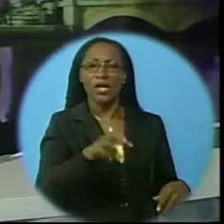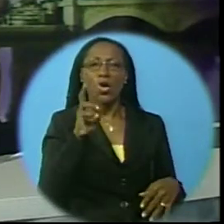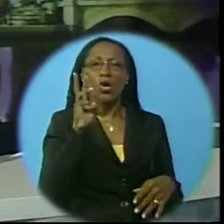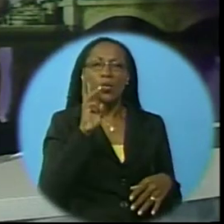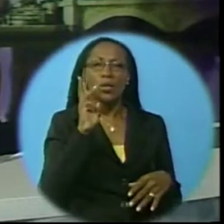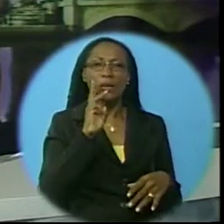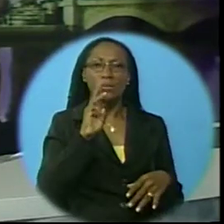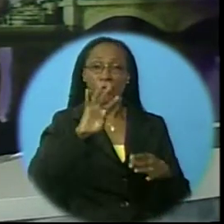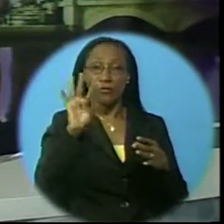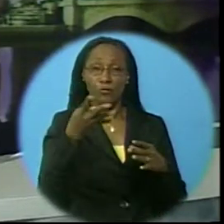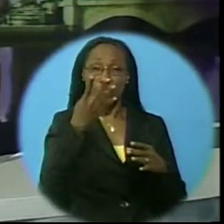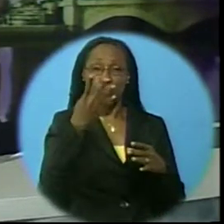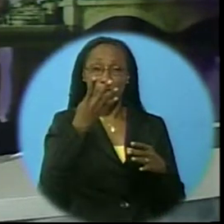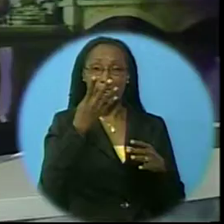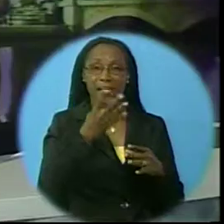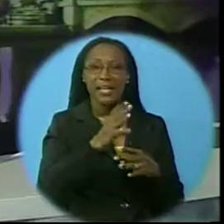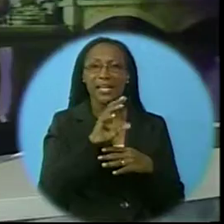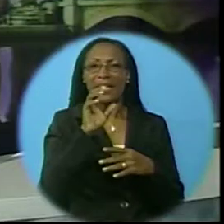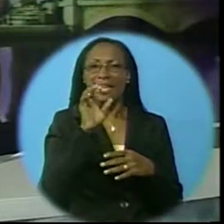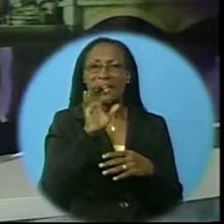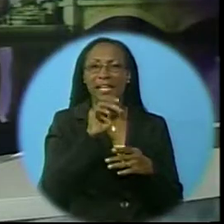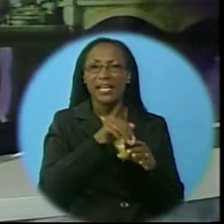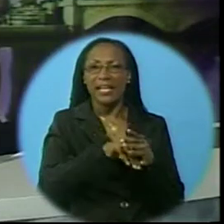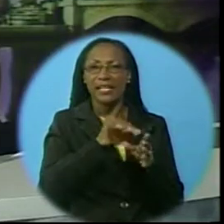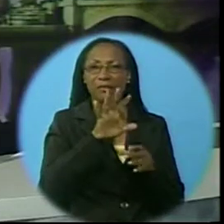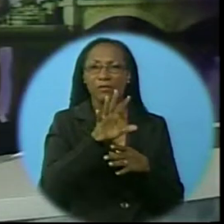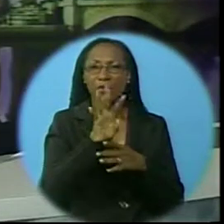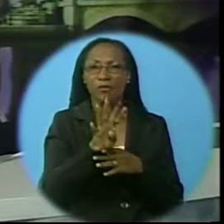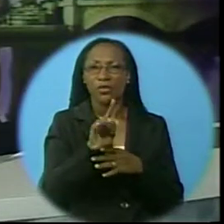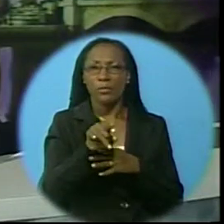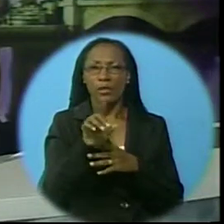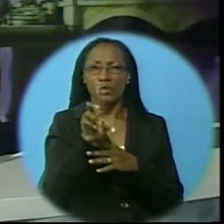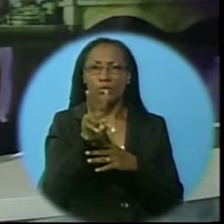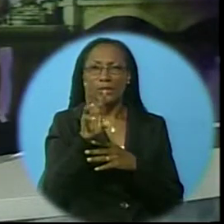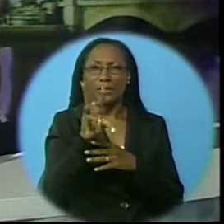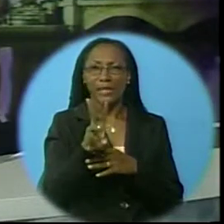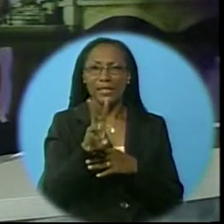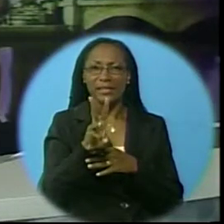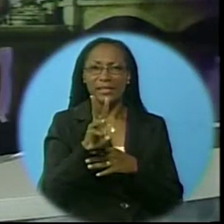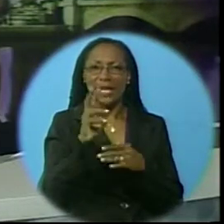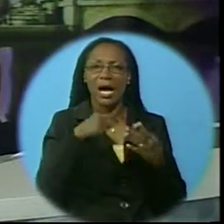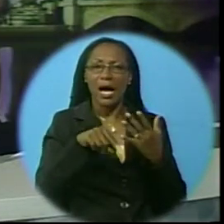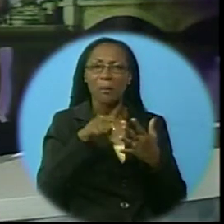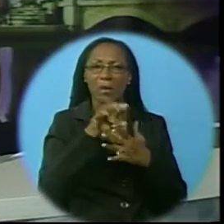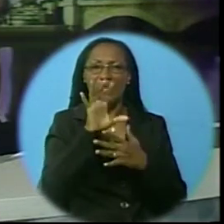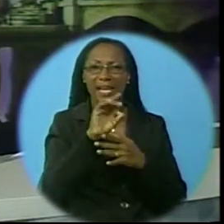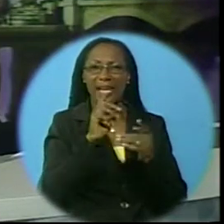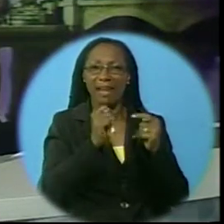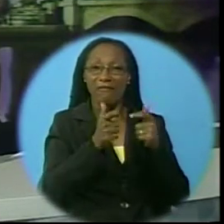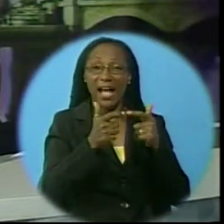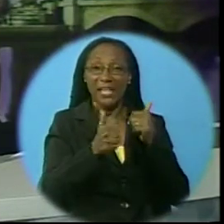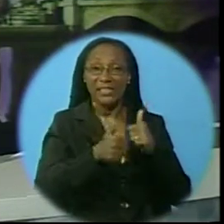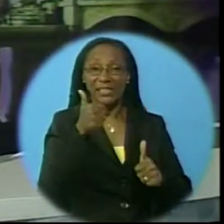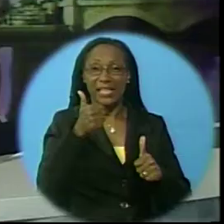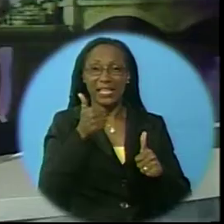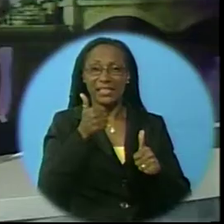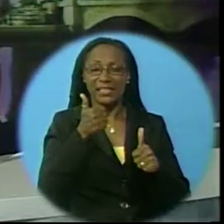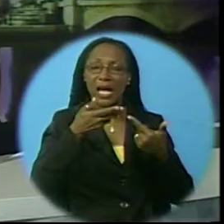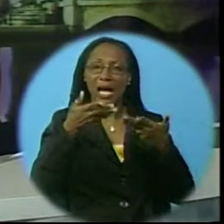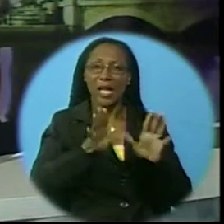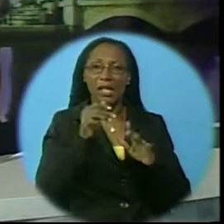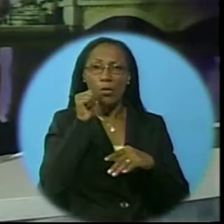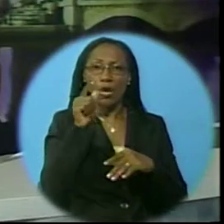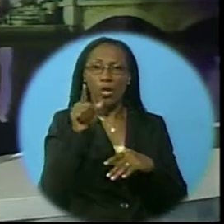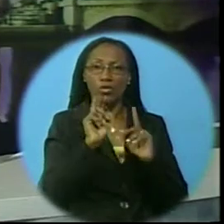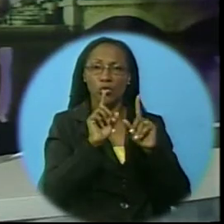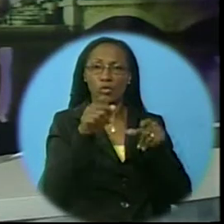1, clocking 54.26 seconds. That time was among the 8 fastest, allowing her to advance to the A final.